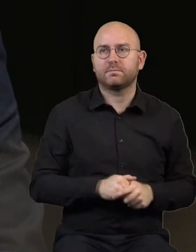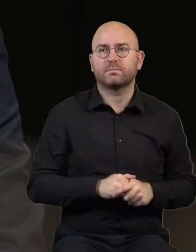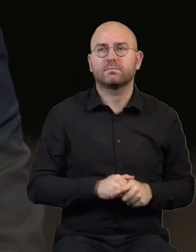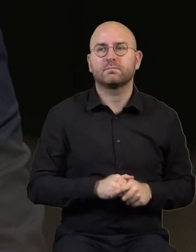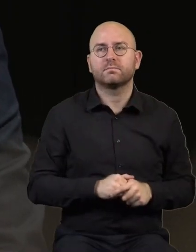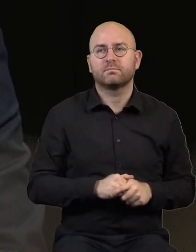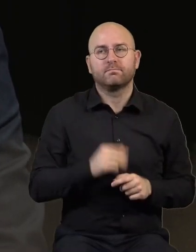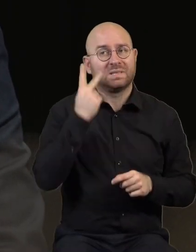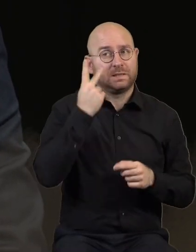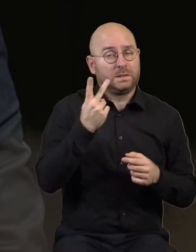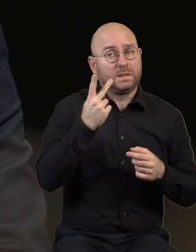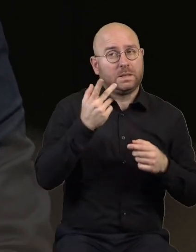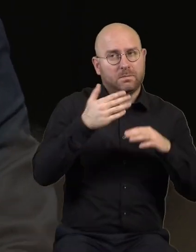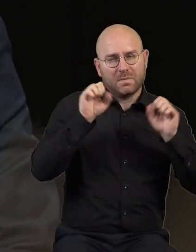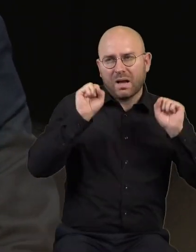exclude meeting